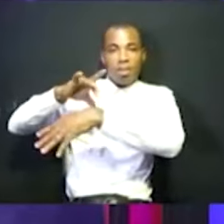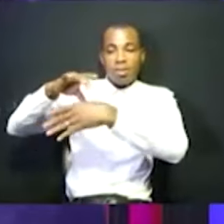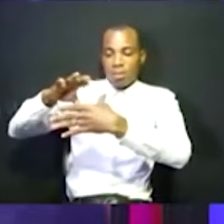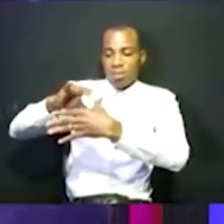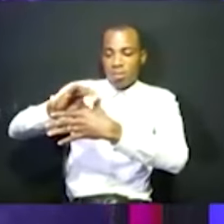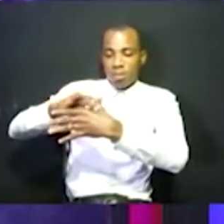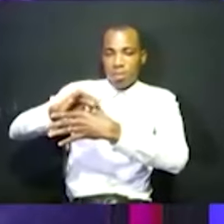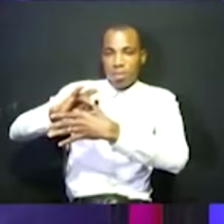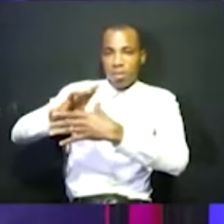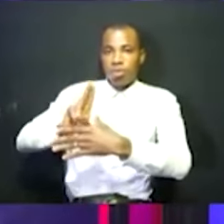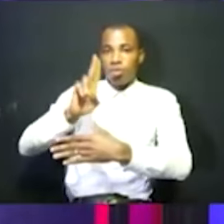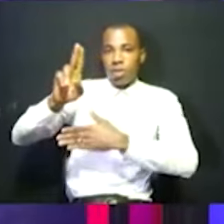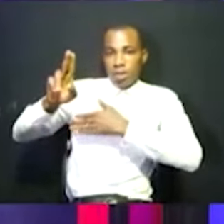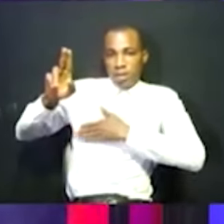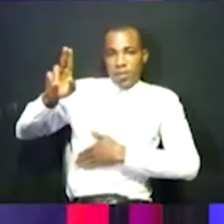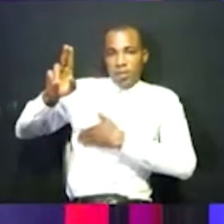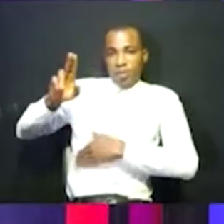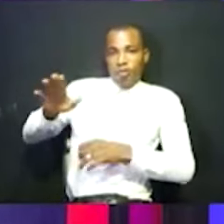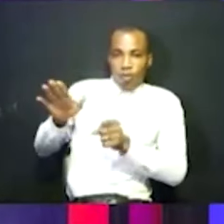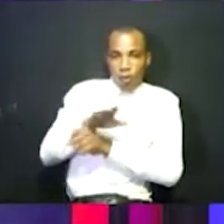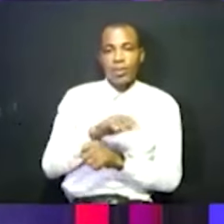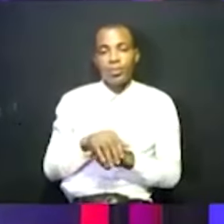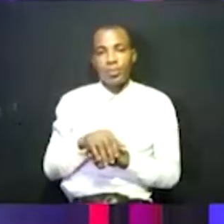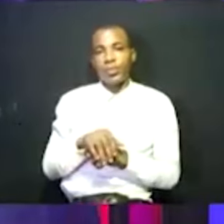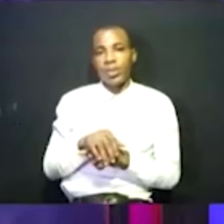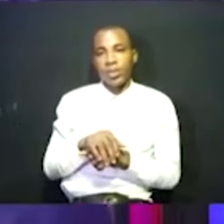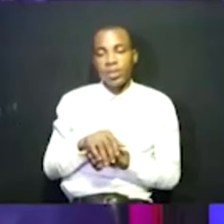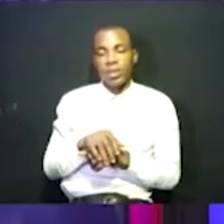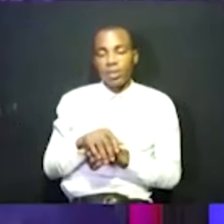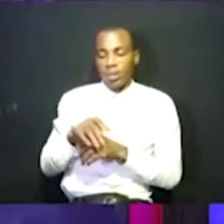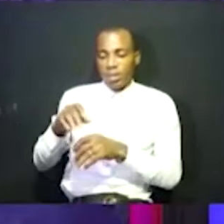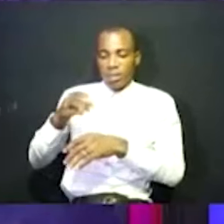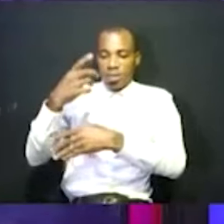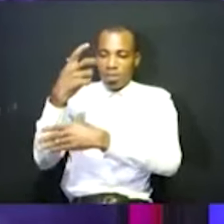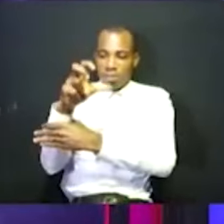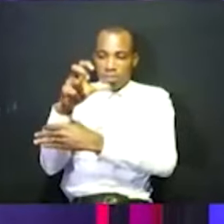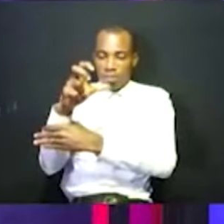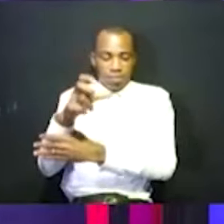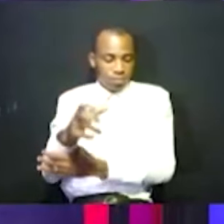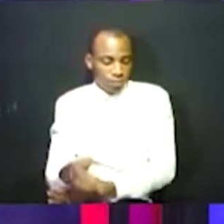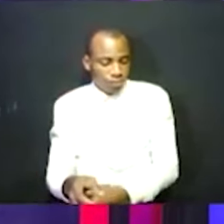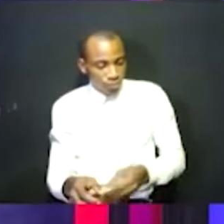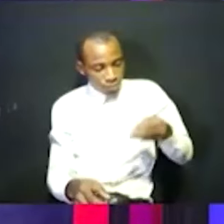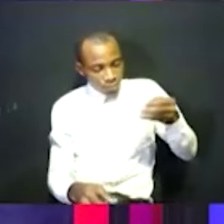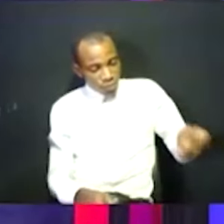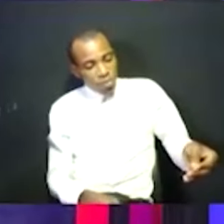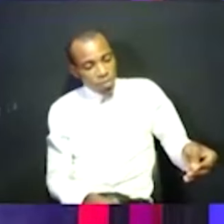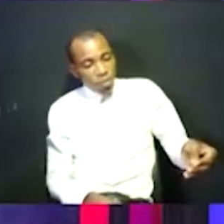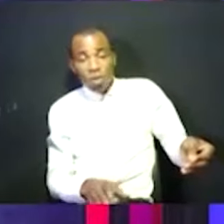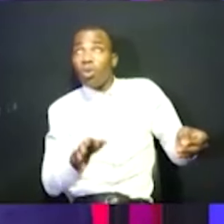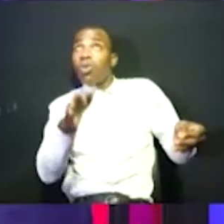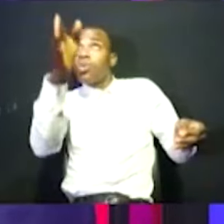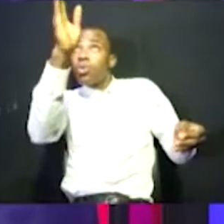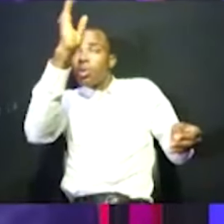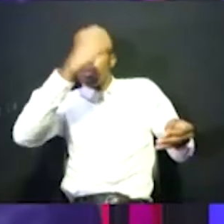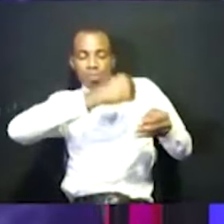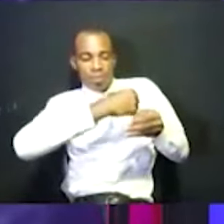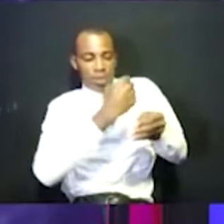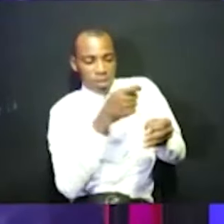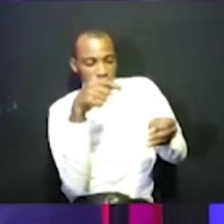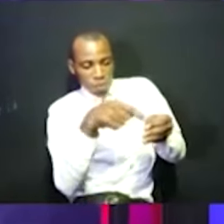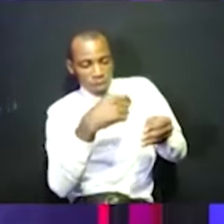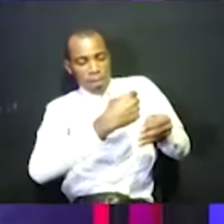Then the Lord God made a woman from the rib he had taken out